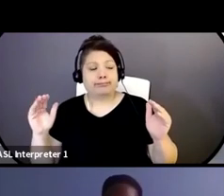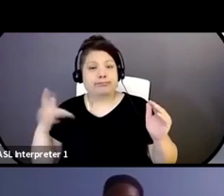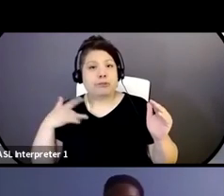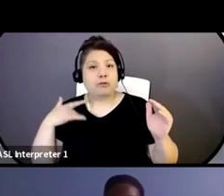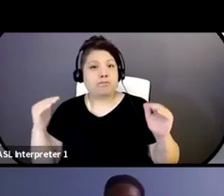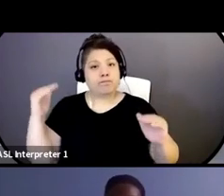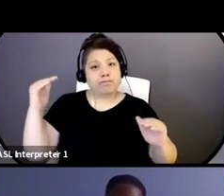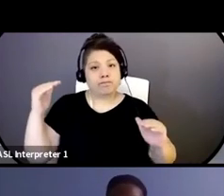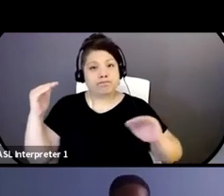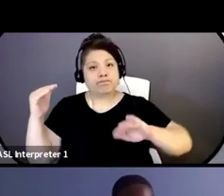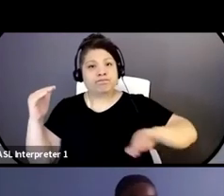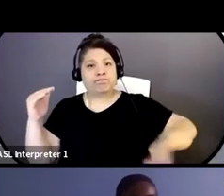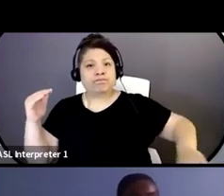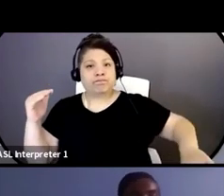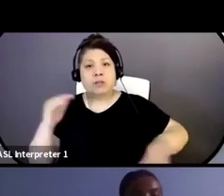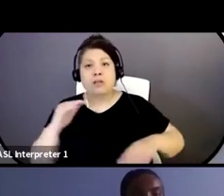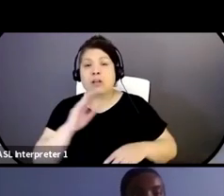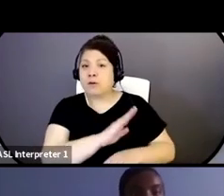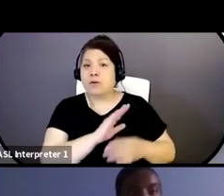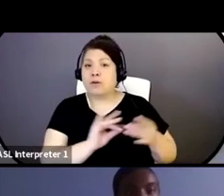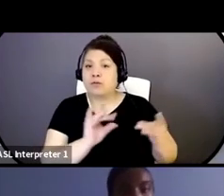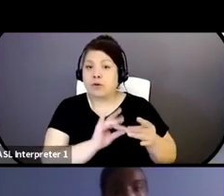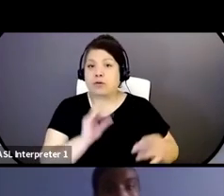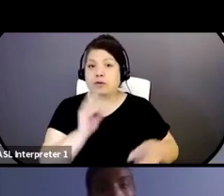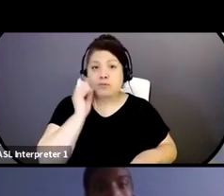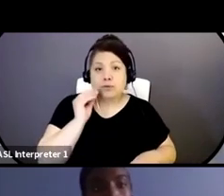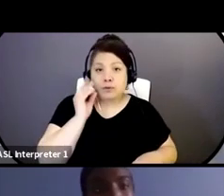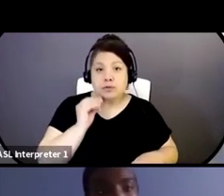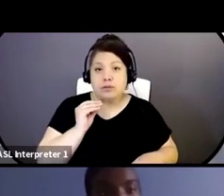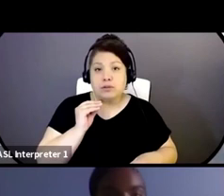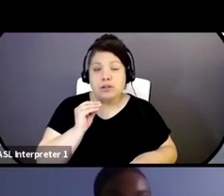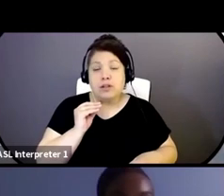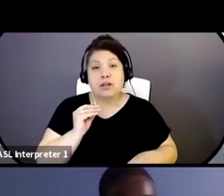Also, so part of that is also land back.